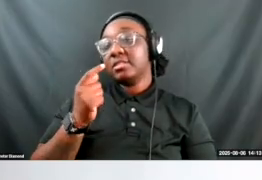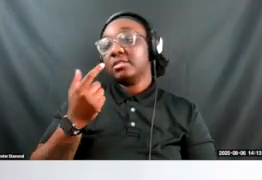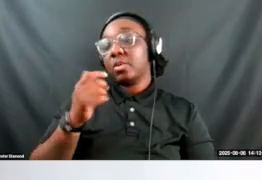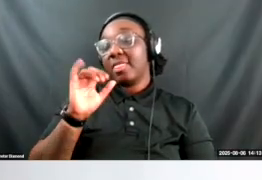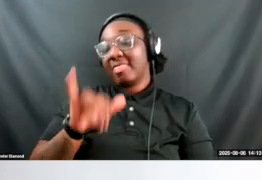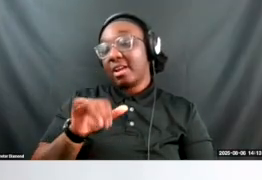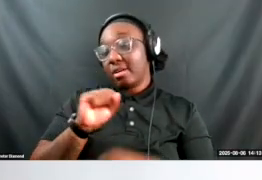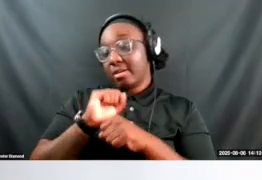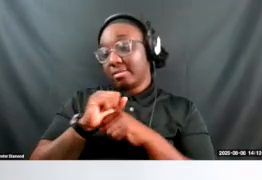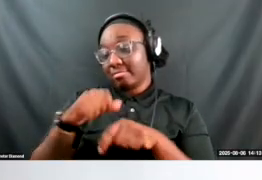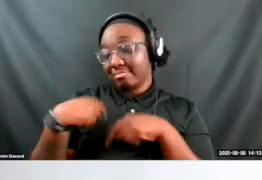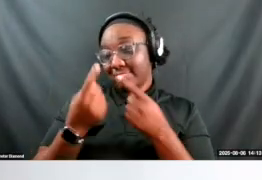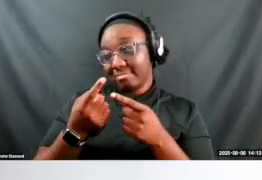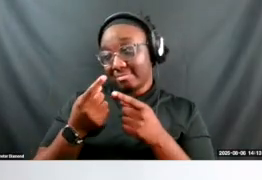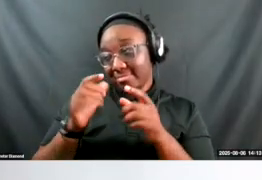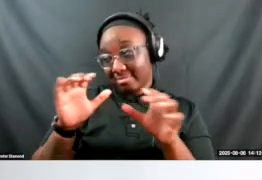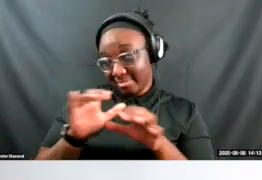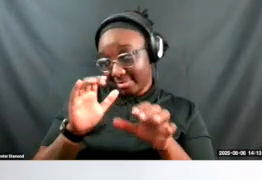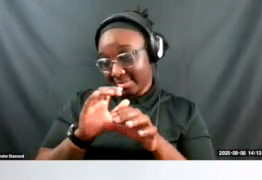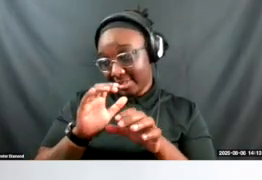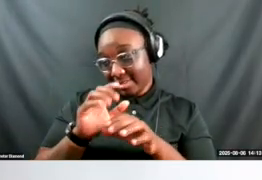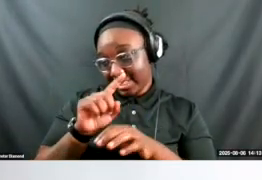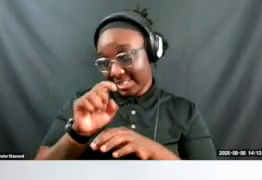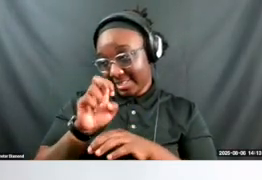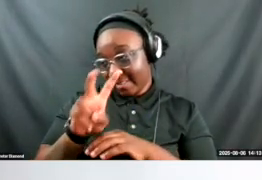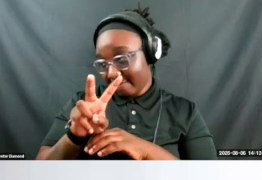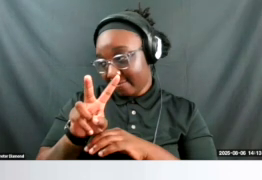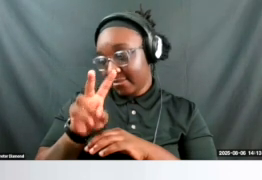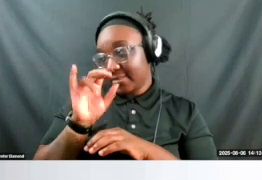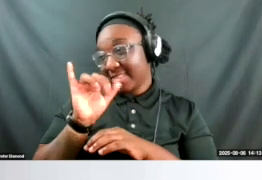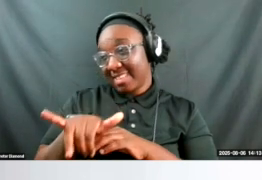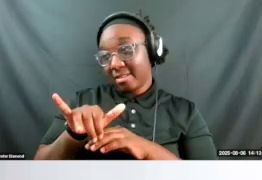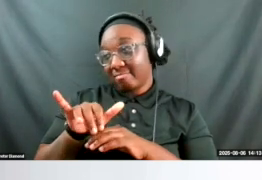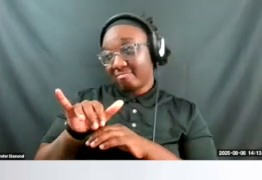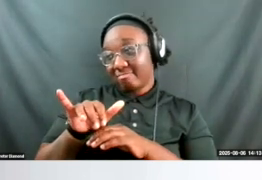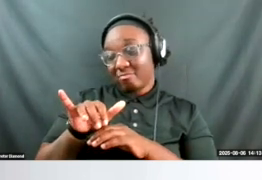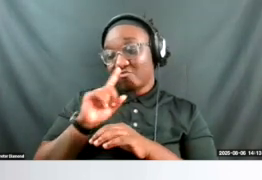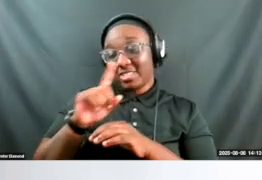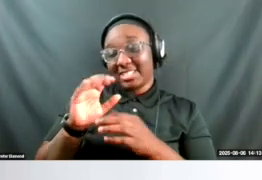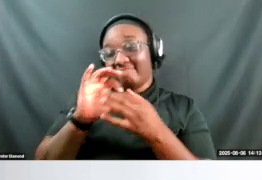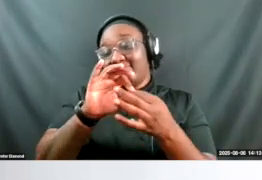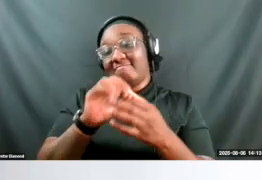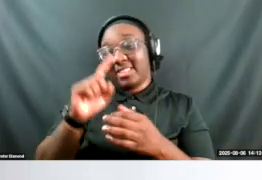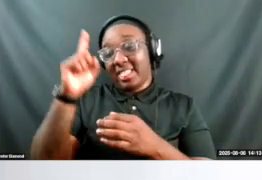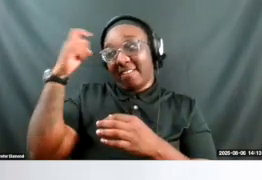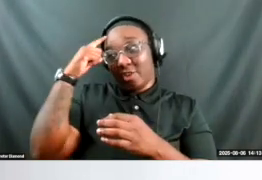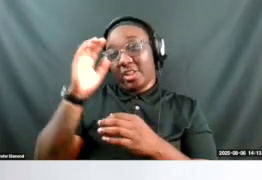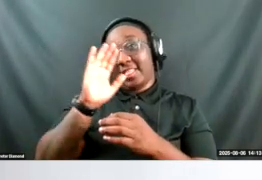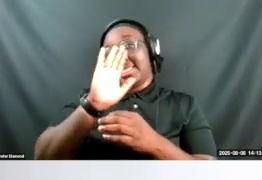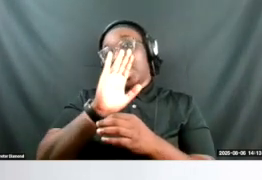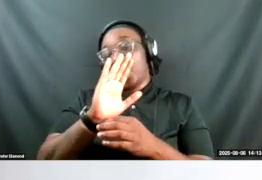that multi-year ZEV plan was the governor's plan, administration's plan as a